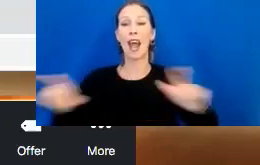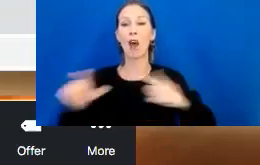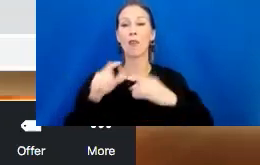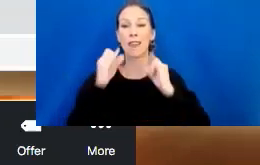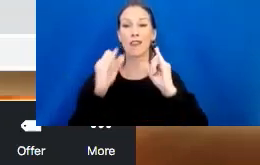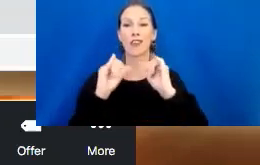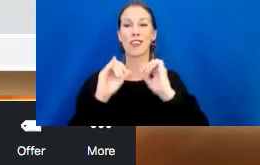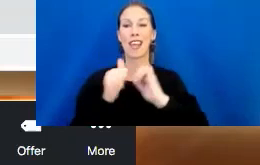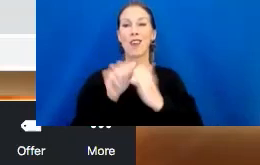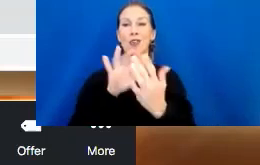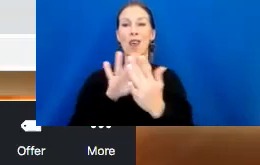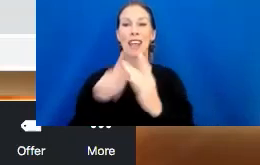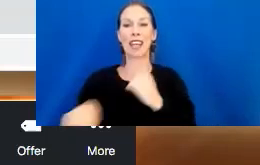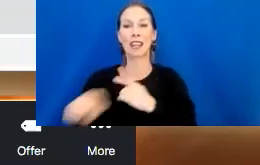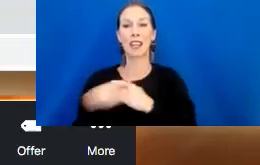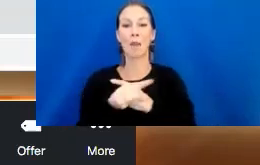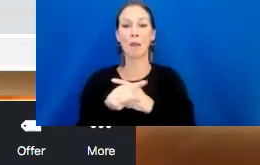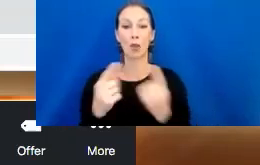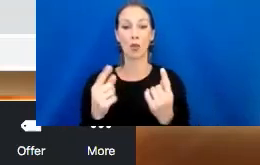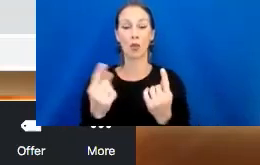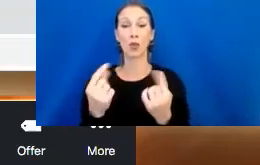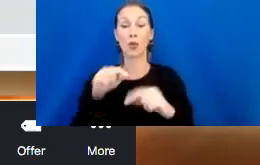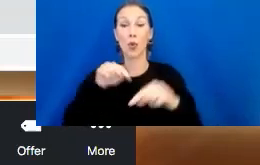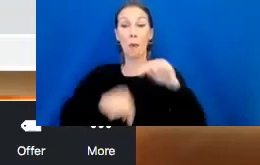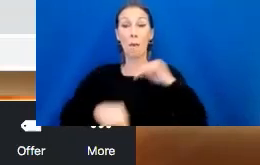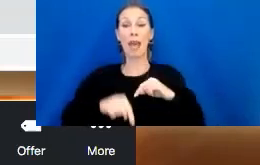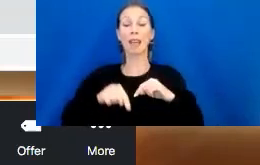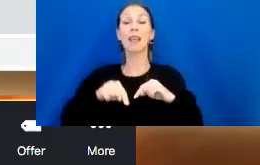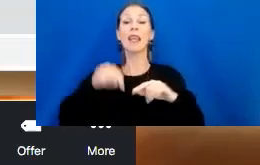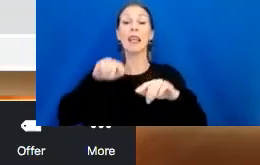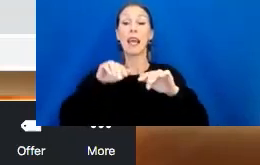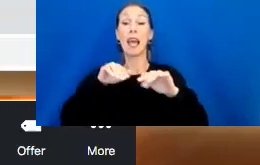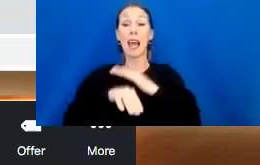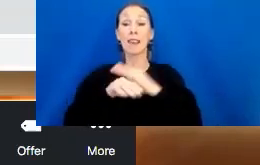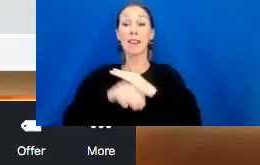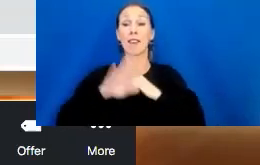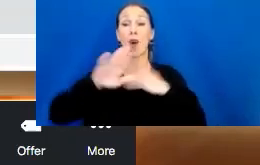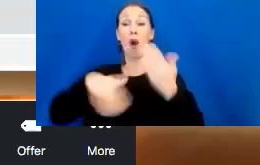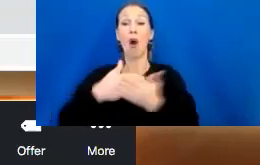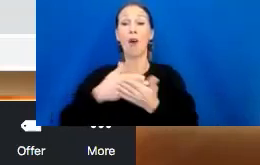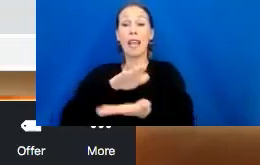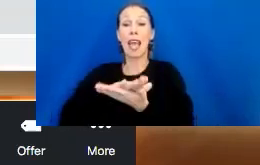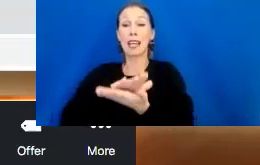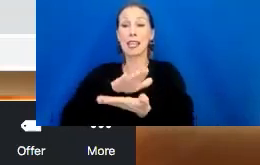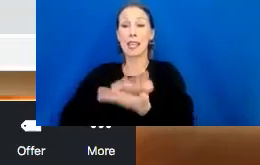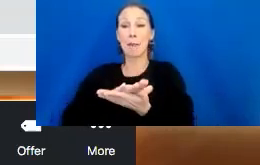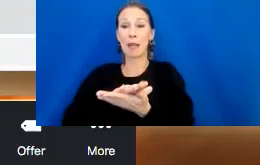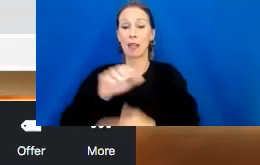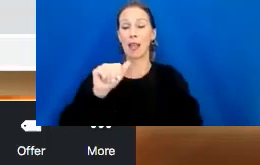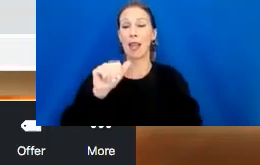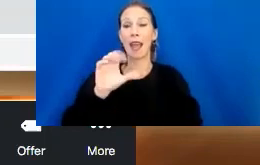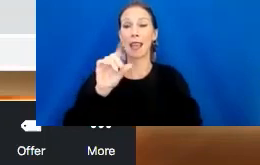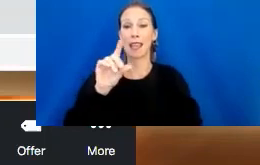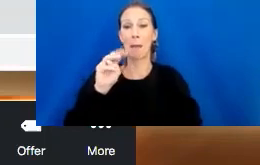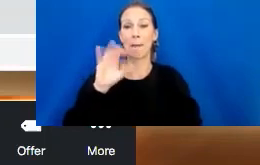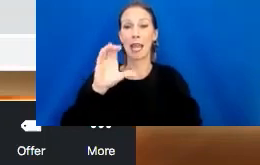back into All Academic and through the online searchable